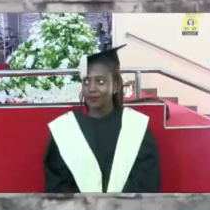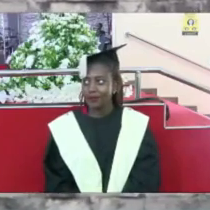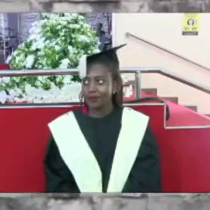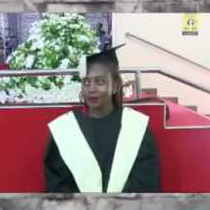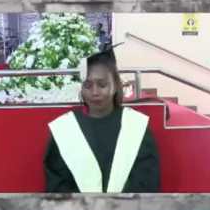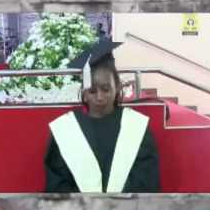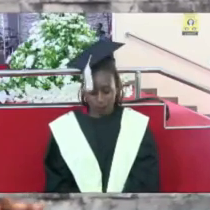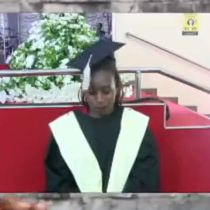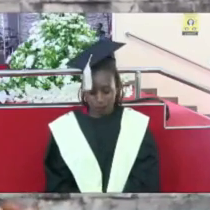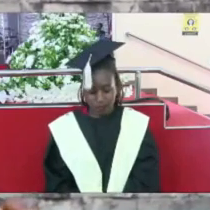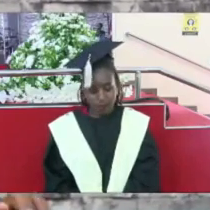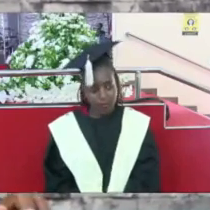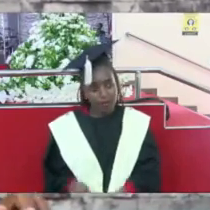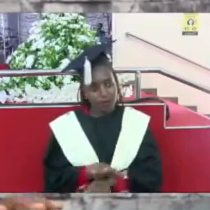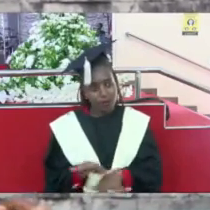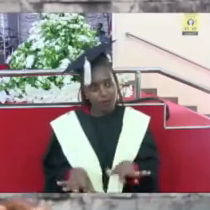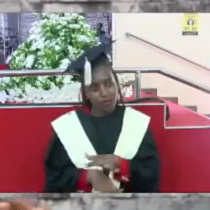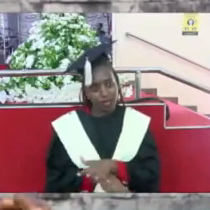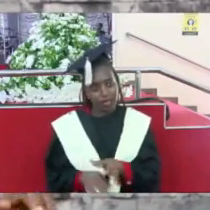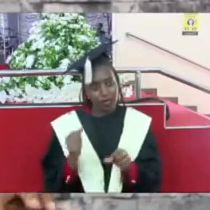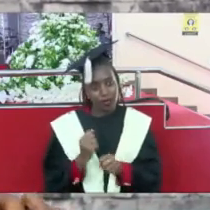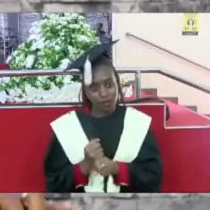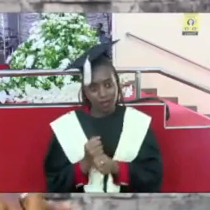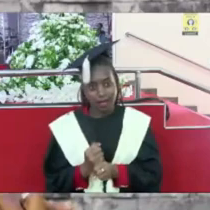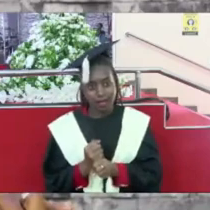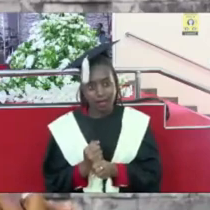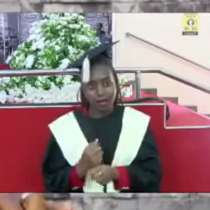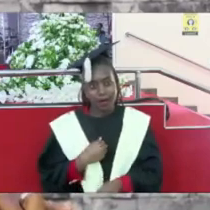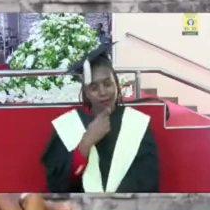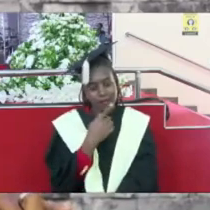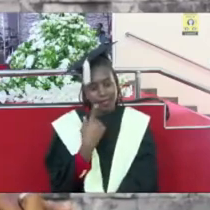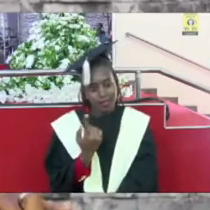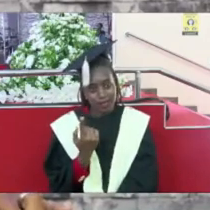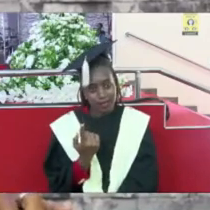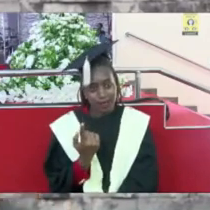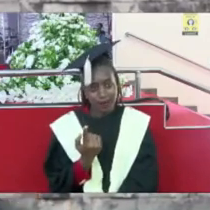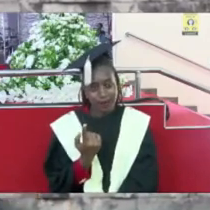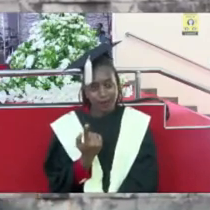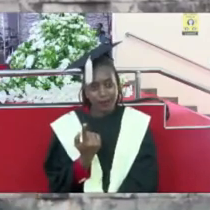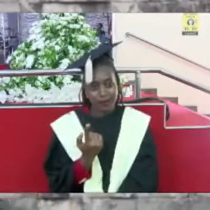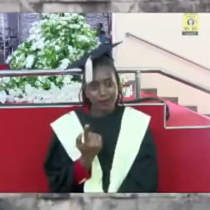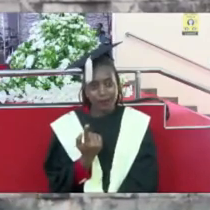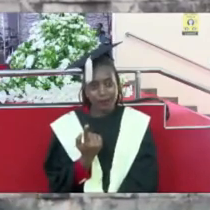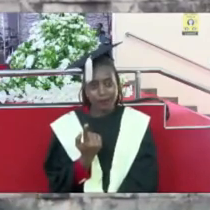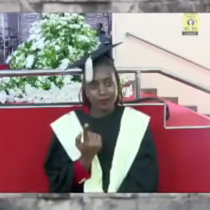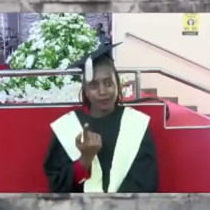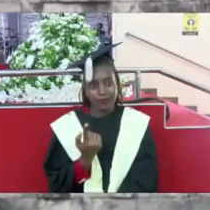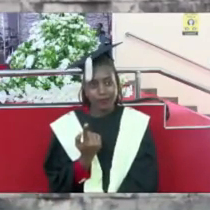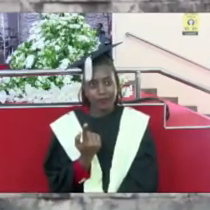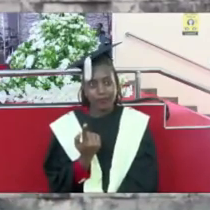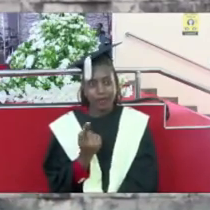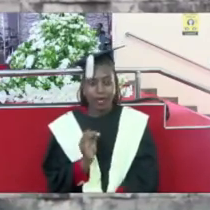Mambo yote ufanywa na hii nilifanya. Everything I said that is done by. But if you boys, if